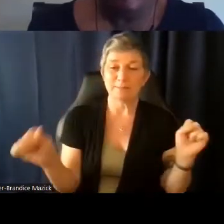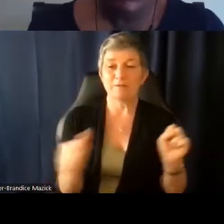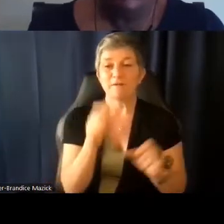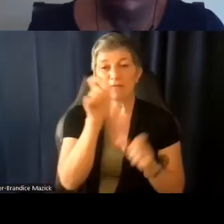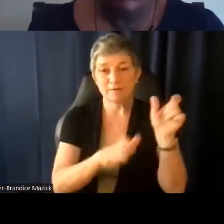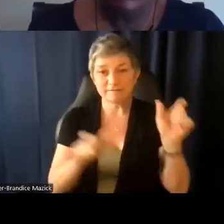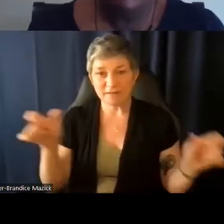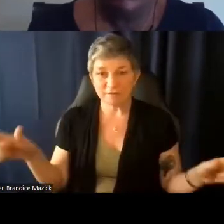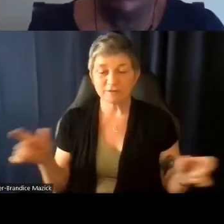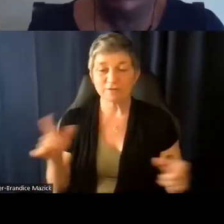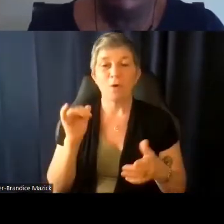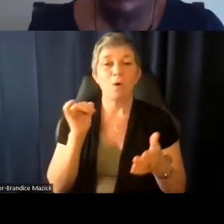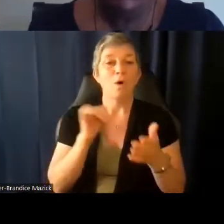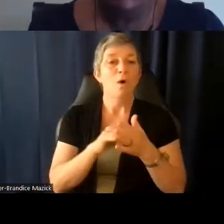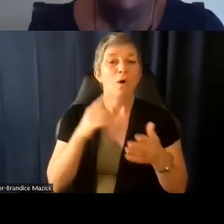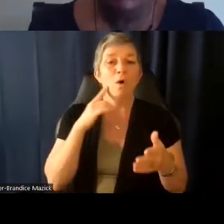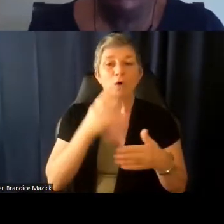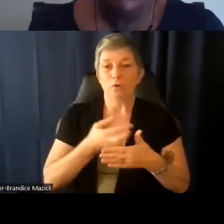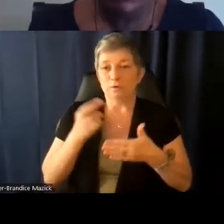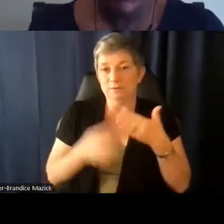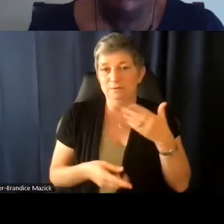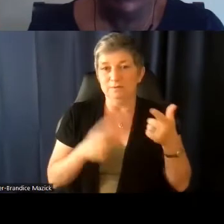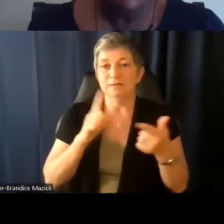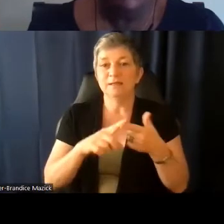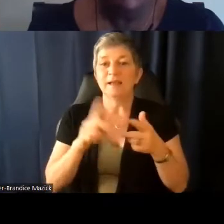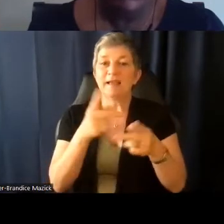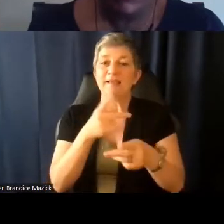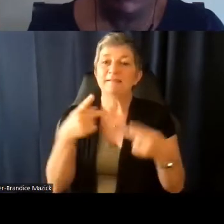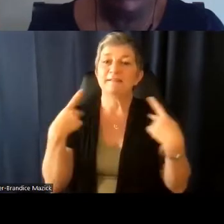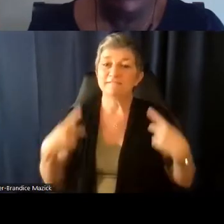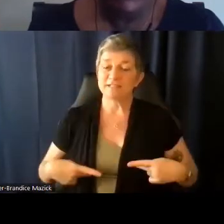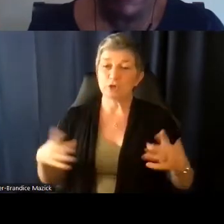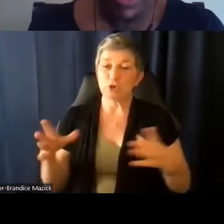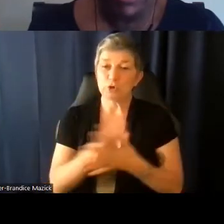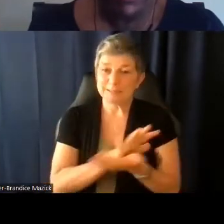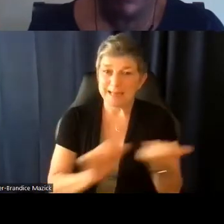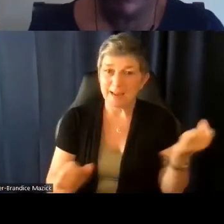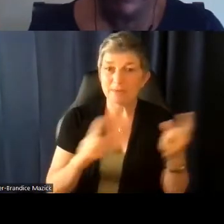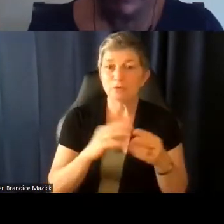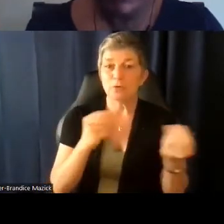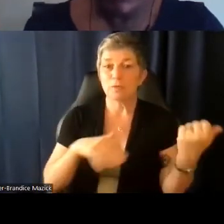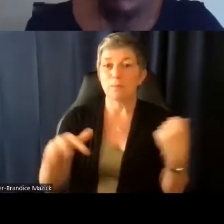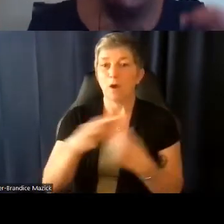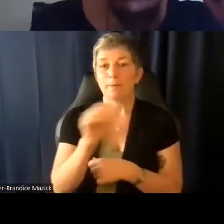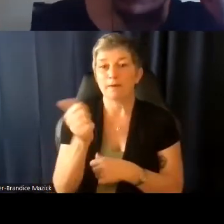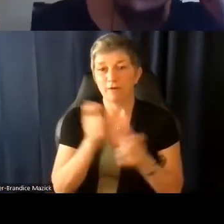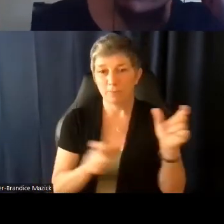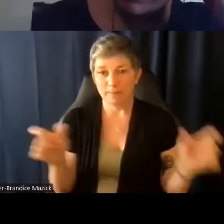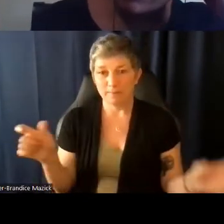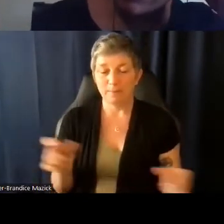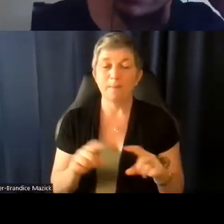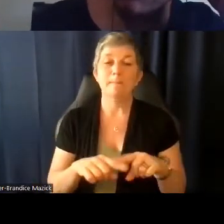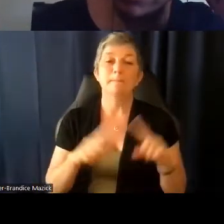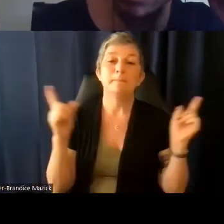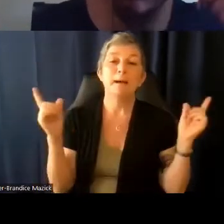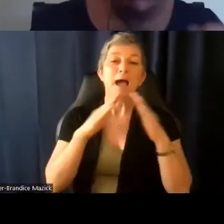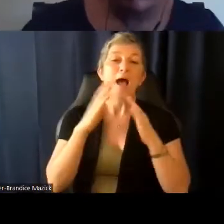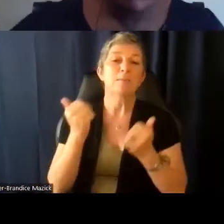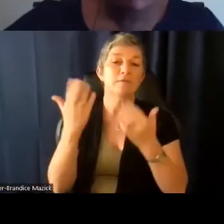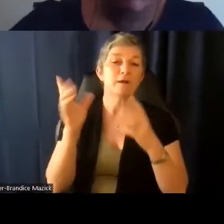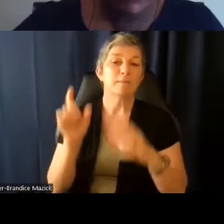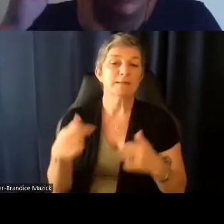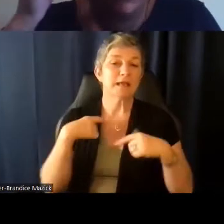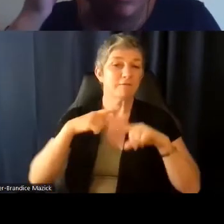or whose tenancy would result in substantial physical damage to the property of others. However, a housing provider must have